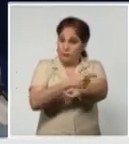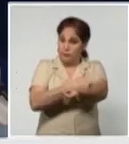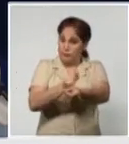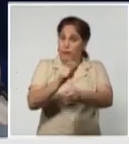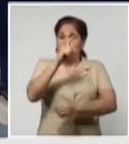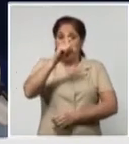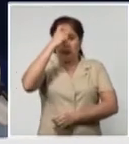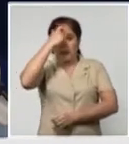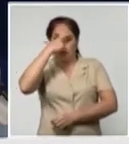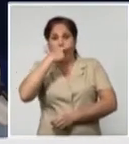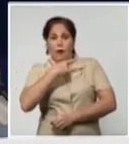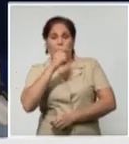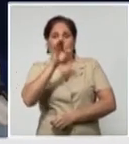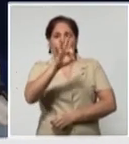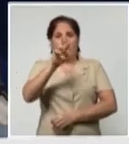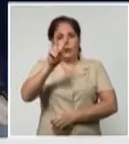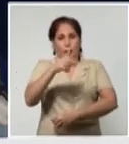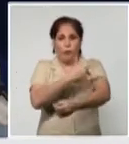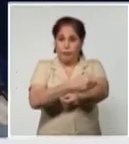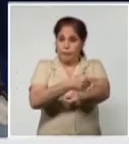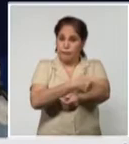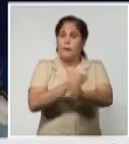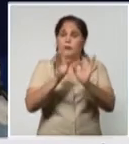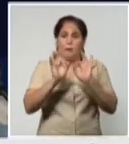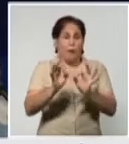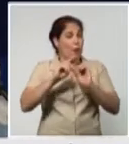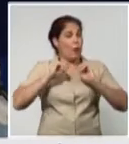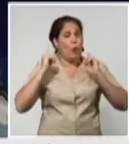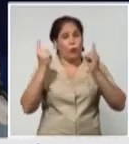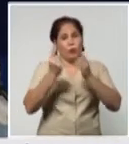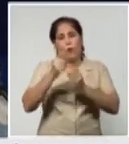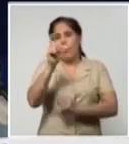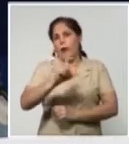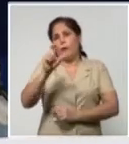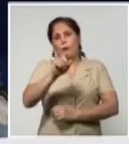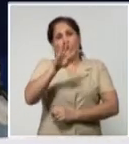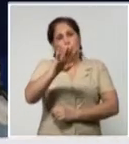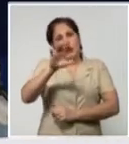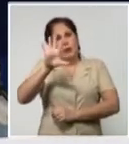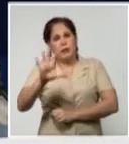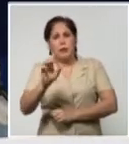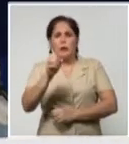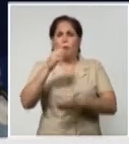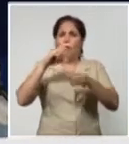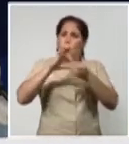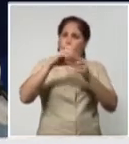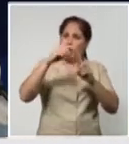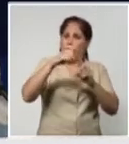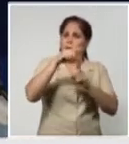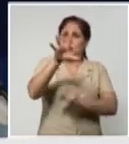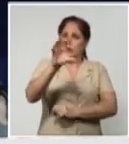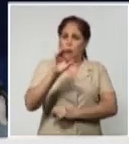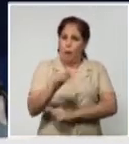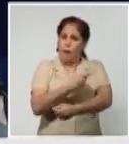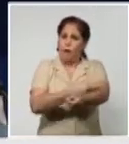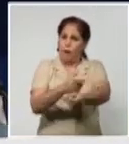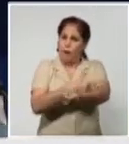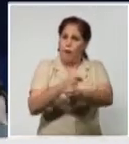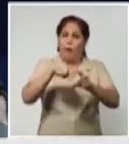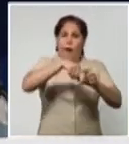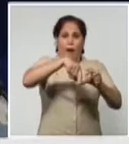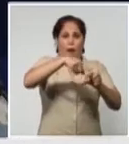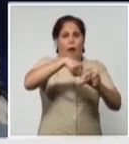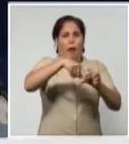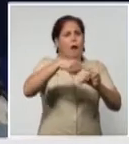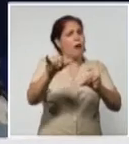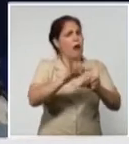177, Ciego de Ávila with 82, Camagüey with 45, Guantánamo 50, the Isle